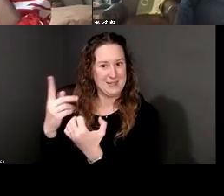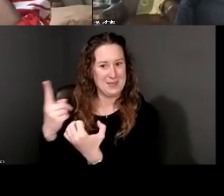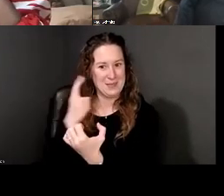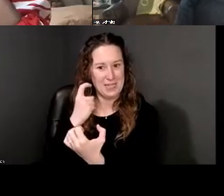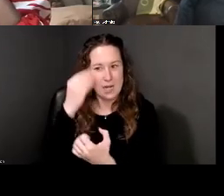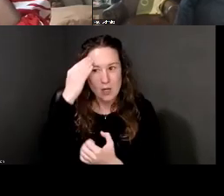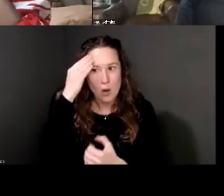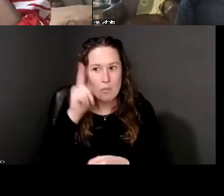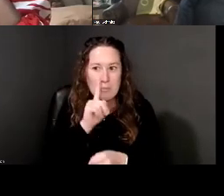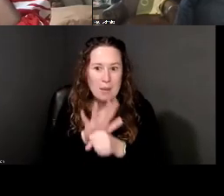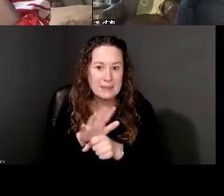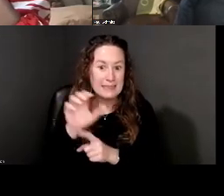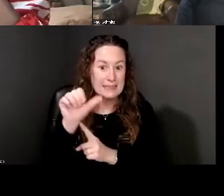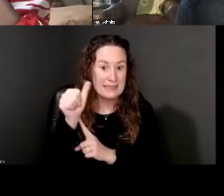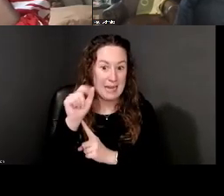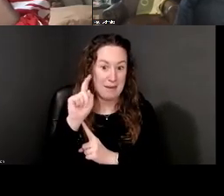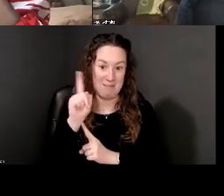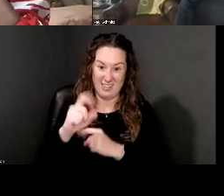10 minutes long.